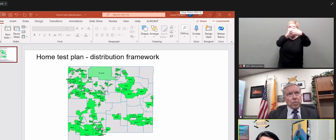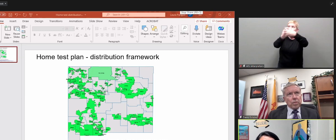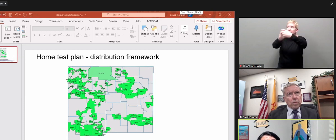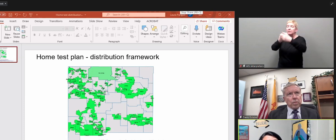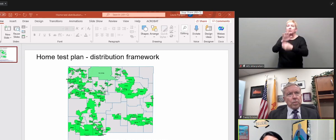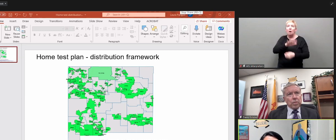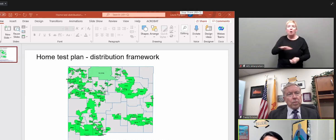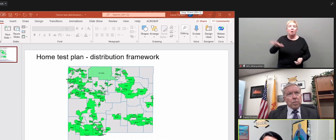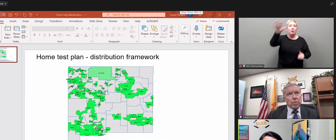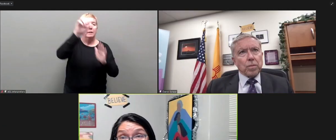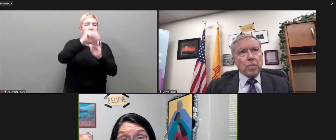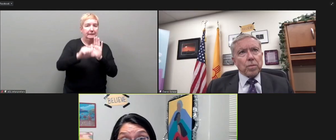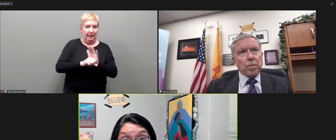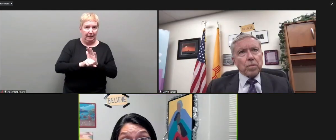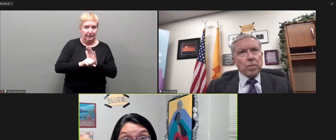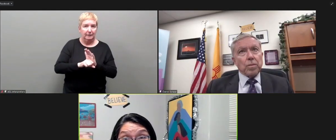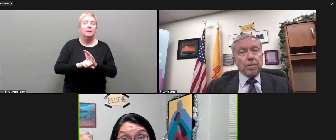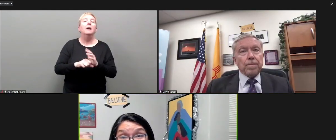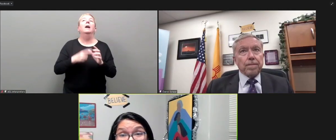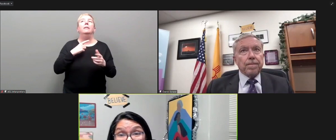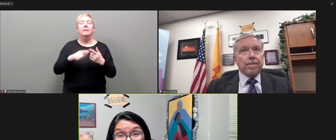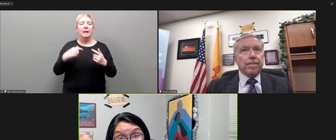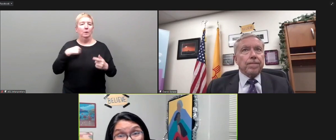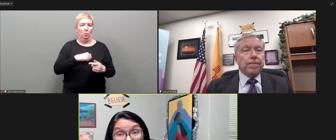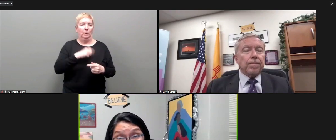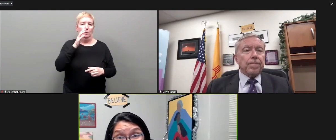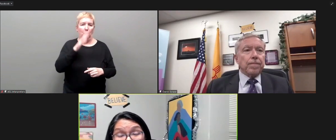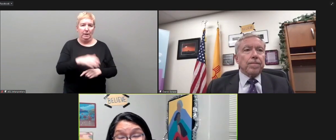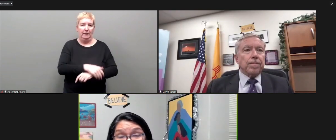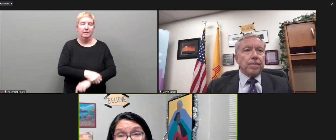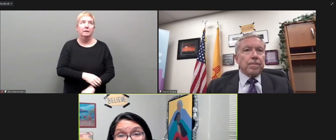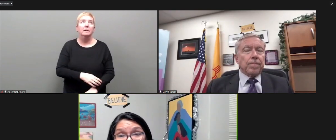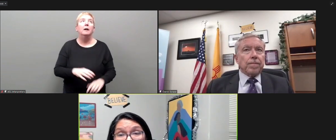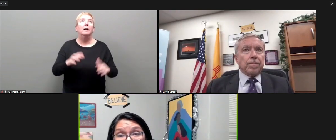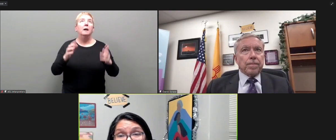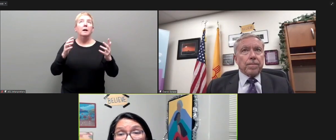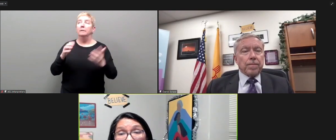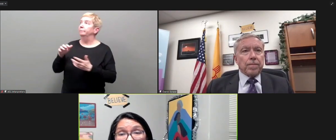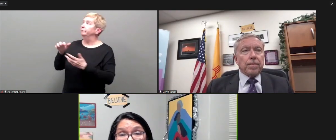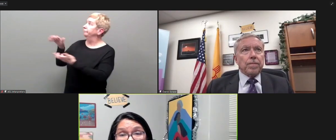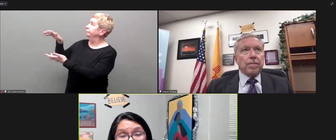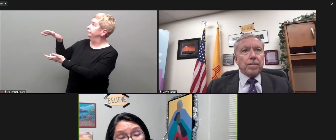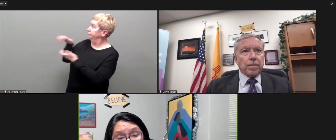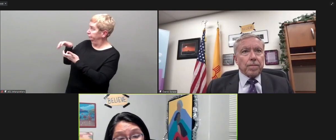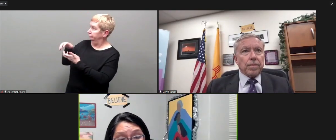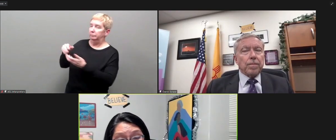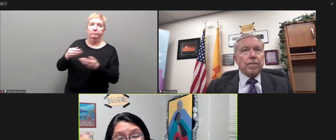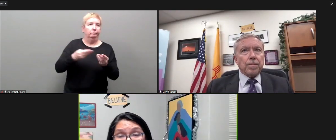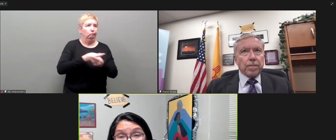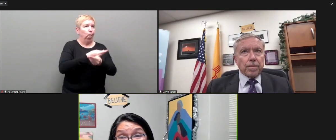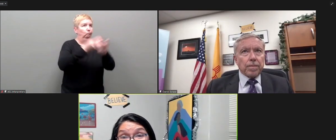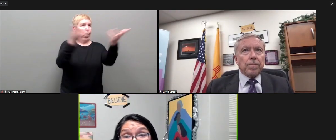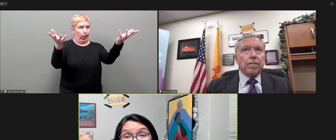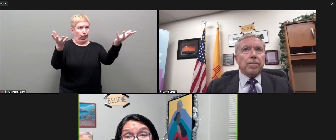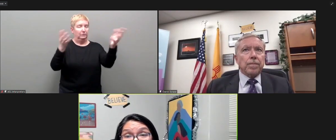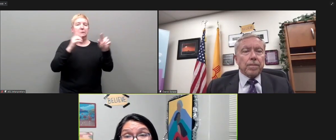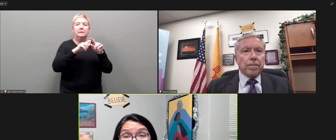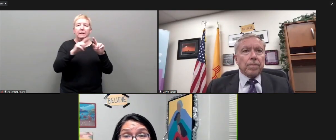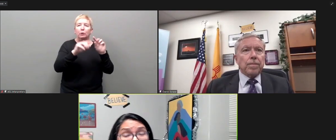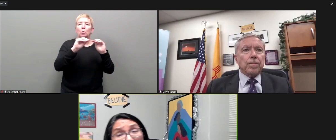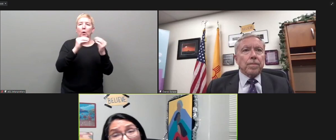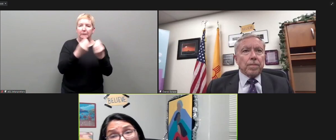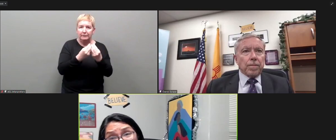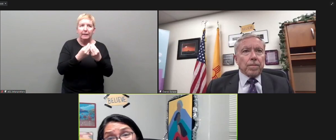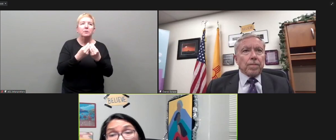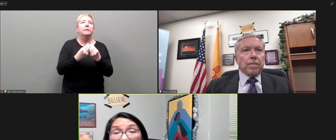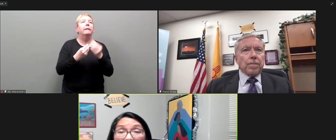state to try to make sure we can get an initial allocation out for different organizations that are working with social